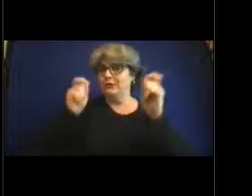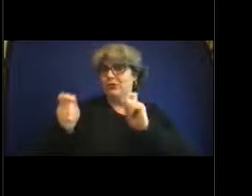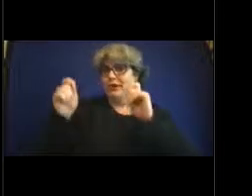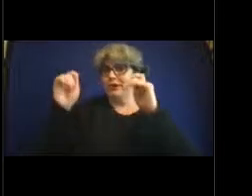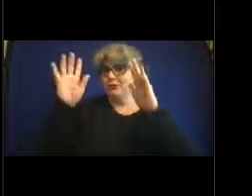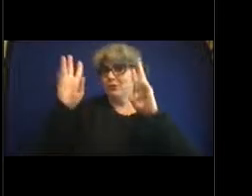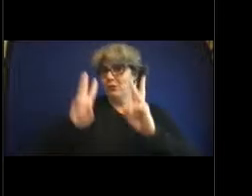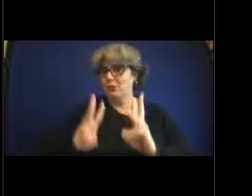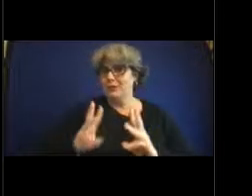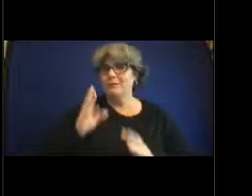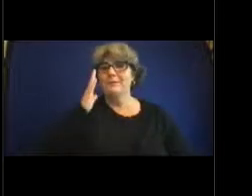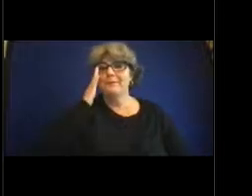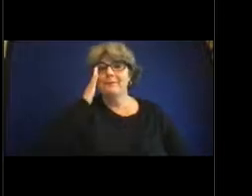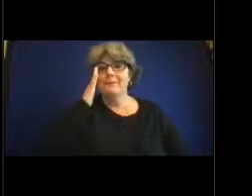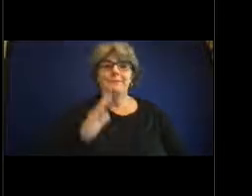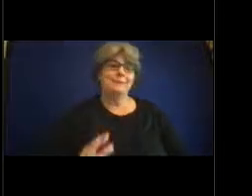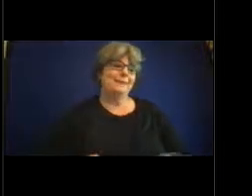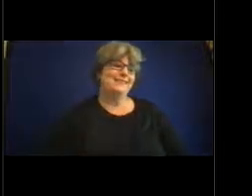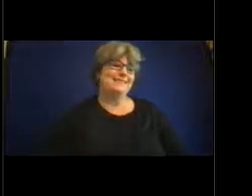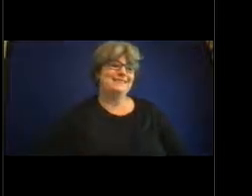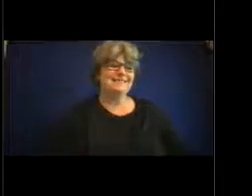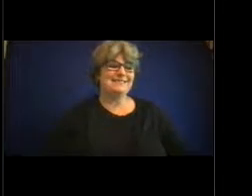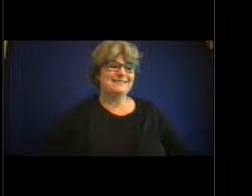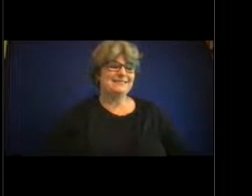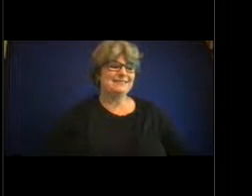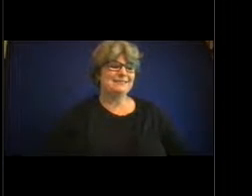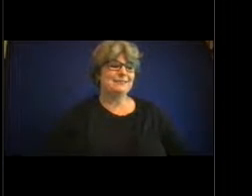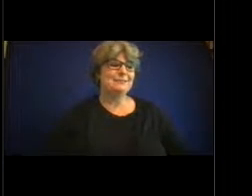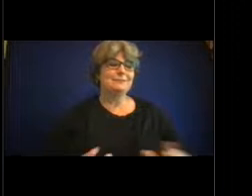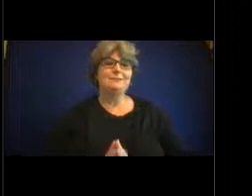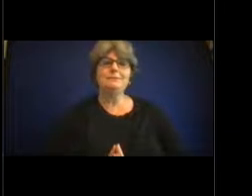impacts. Next slide, please.